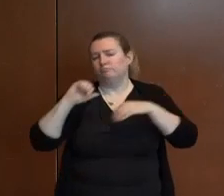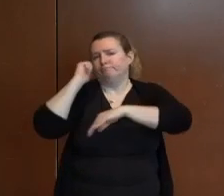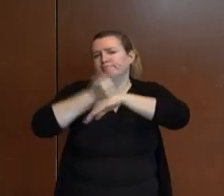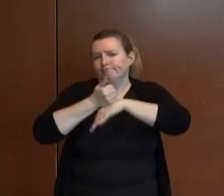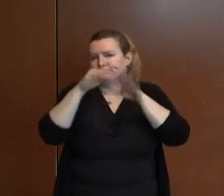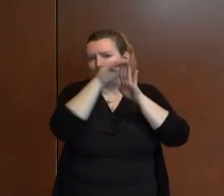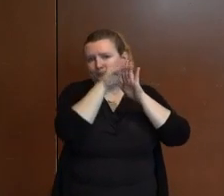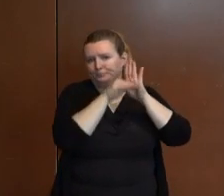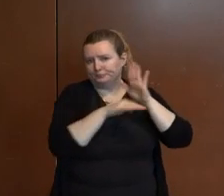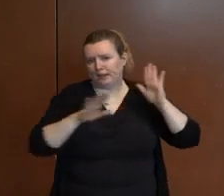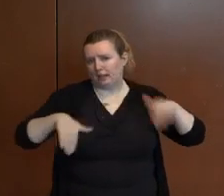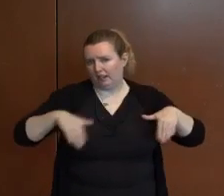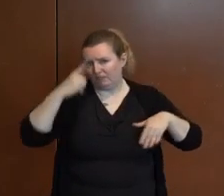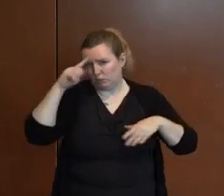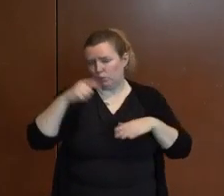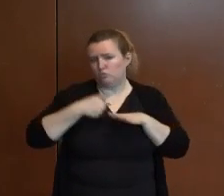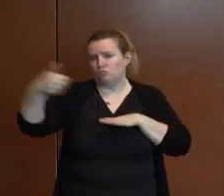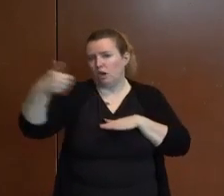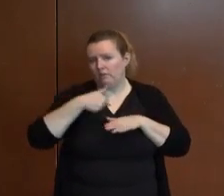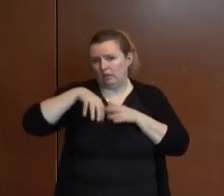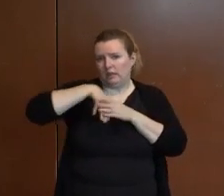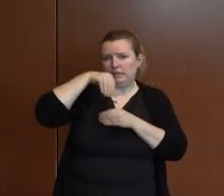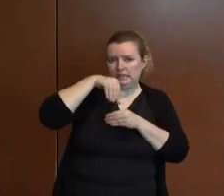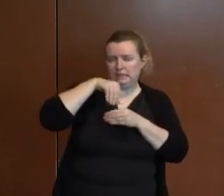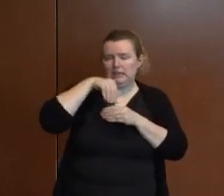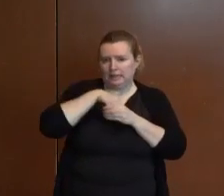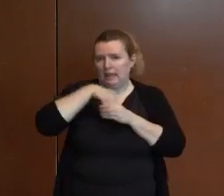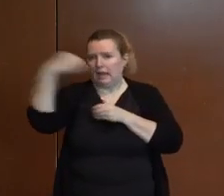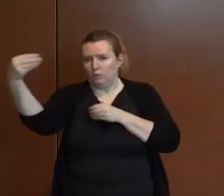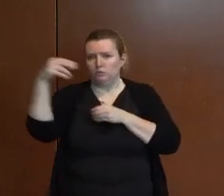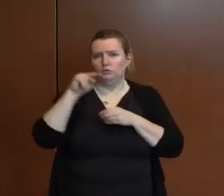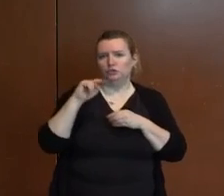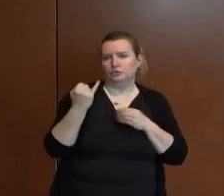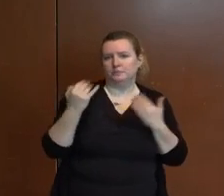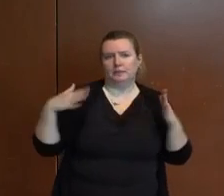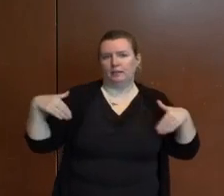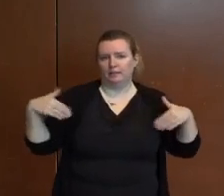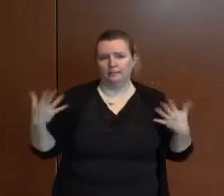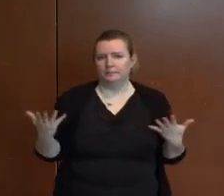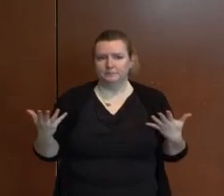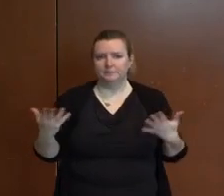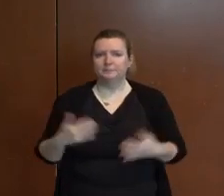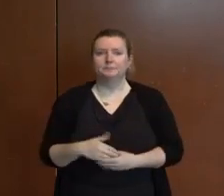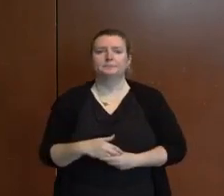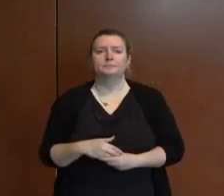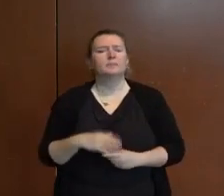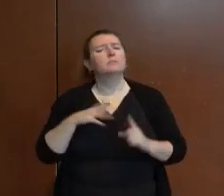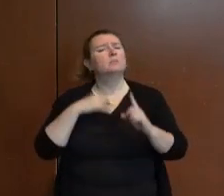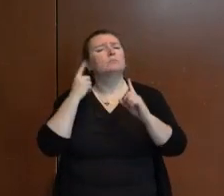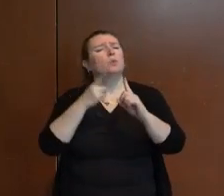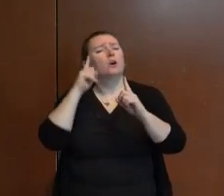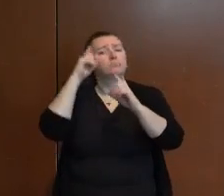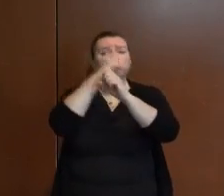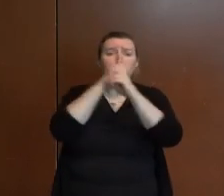just refuse, and I'm looking to the 9 million folks, many of whom are watching. We